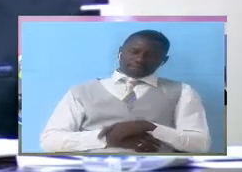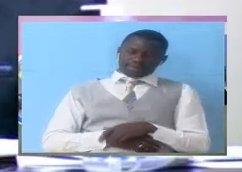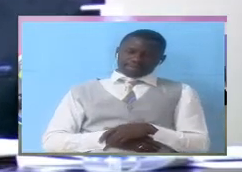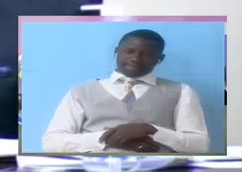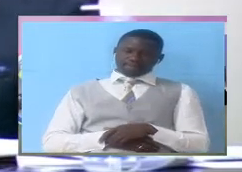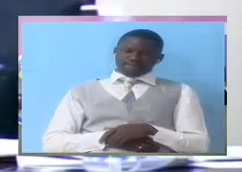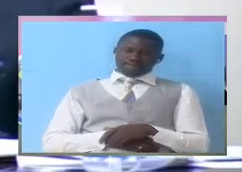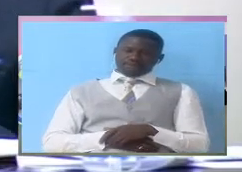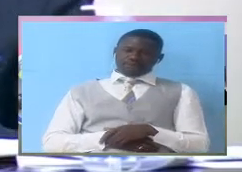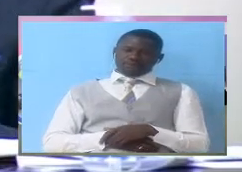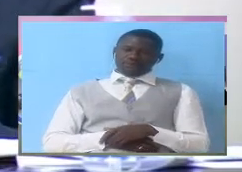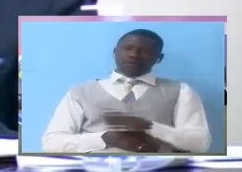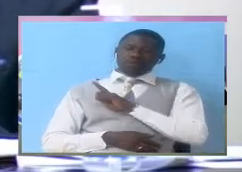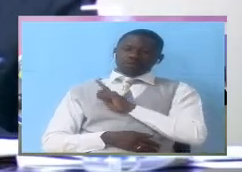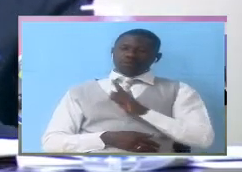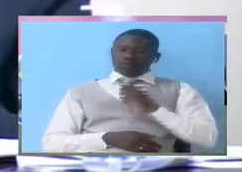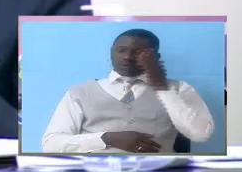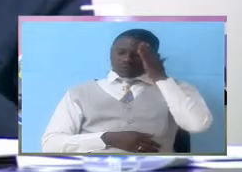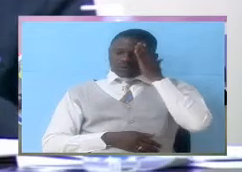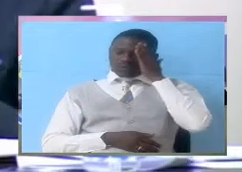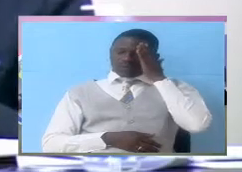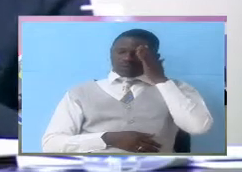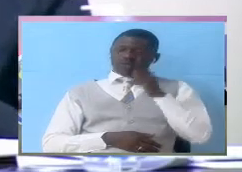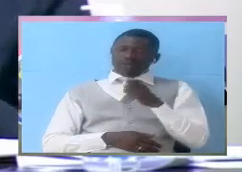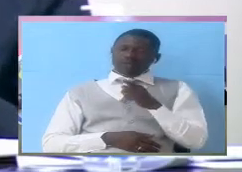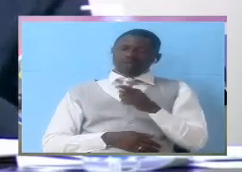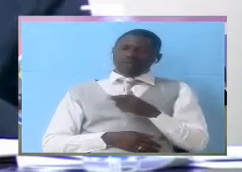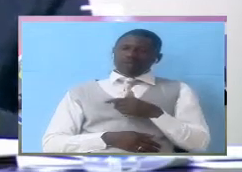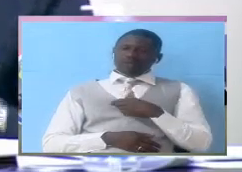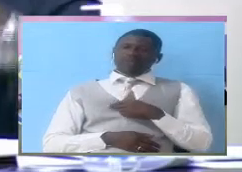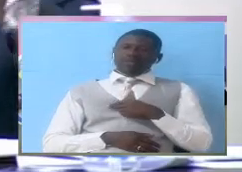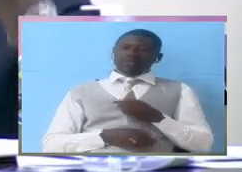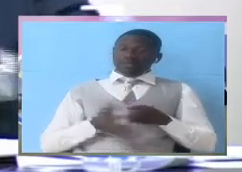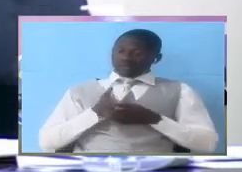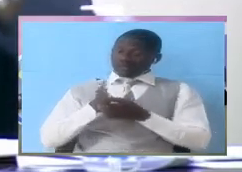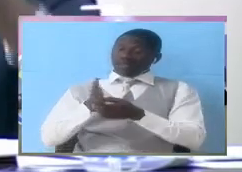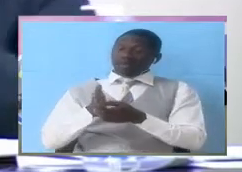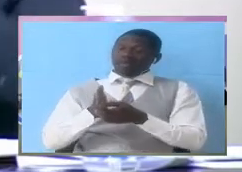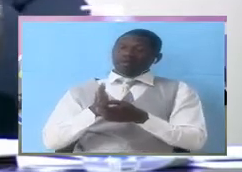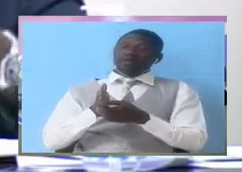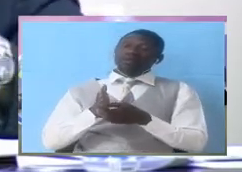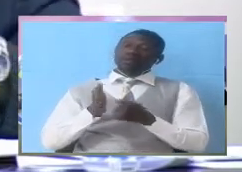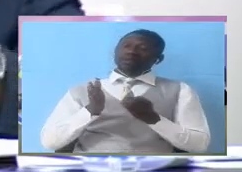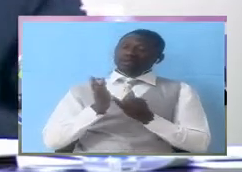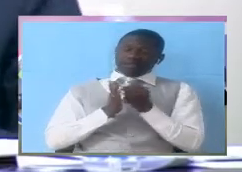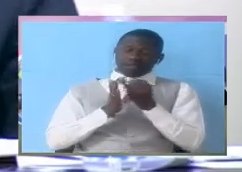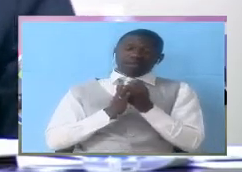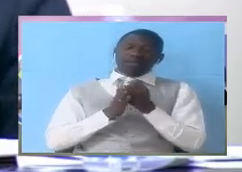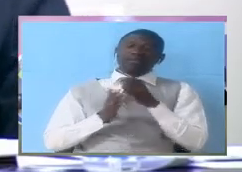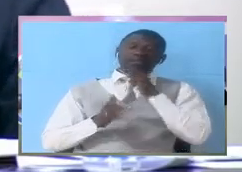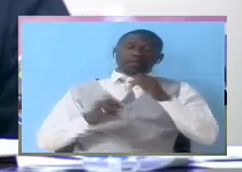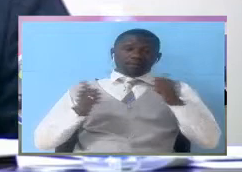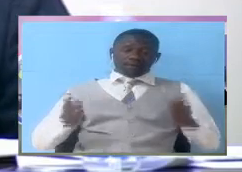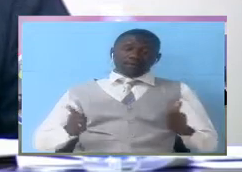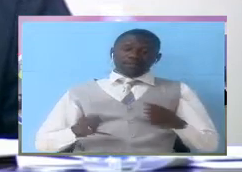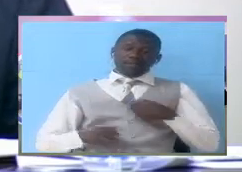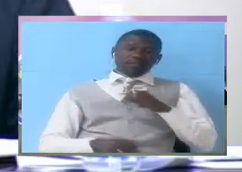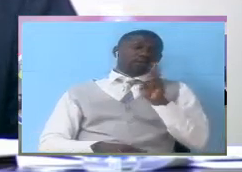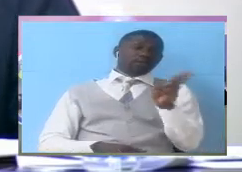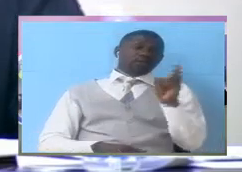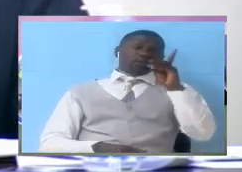We know that de jure was Haidara, because he was formally designated. Ma wax